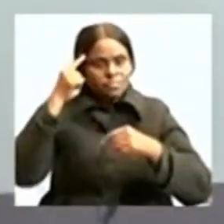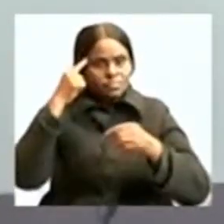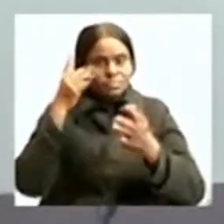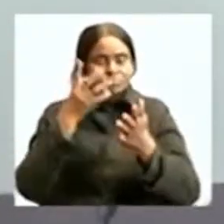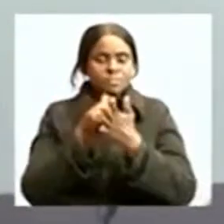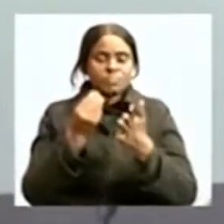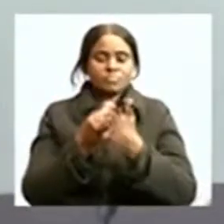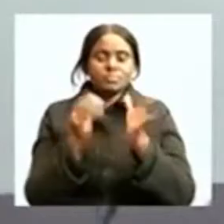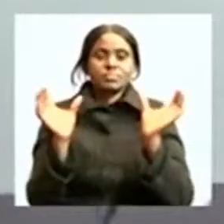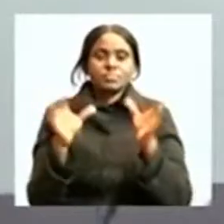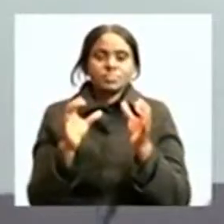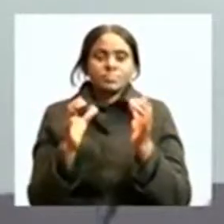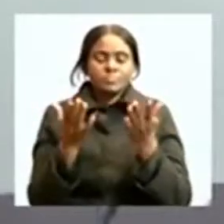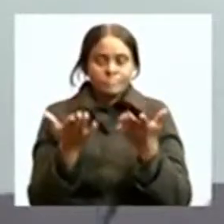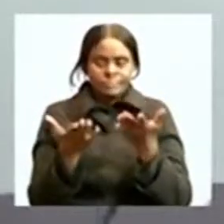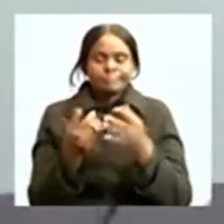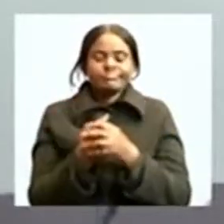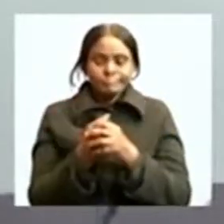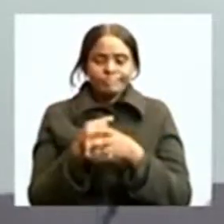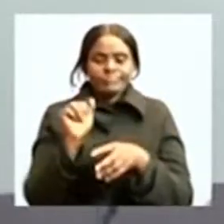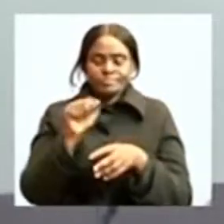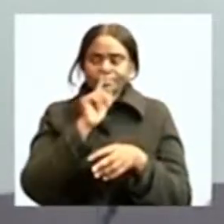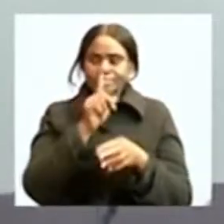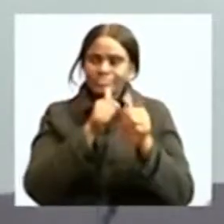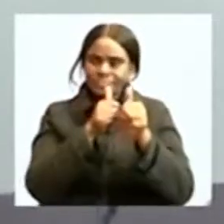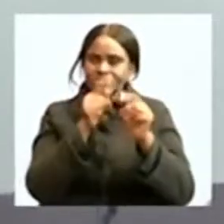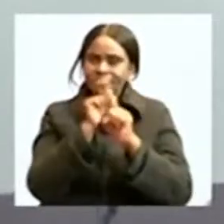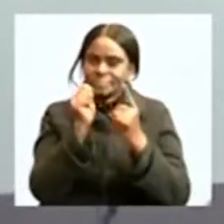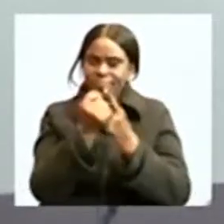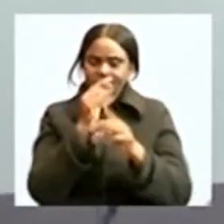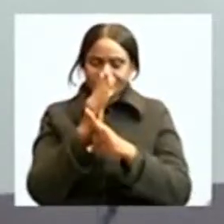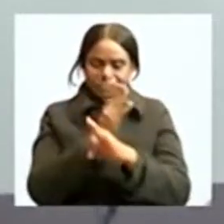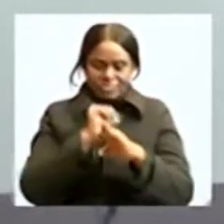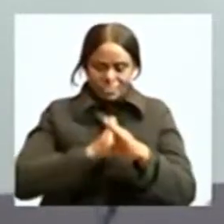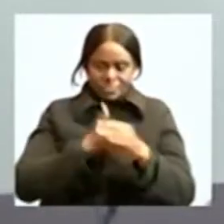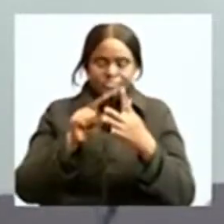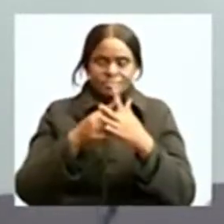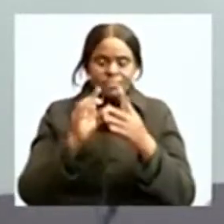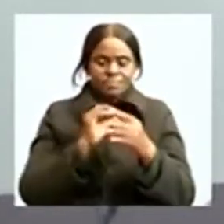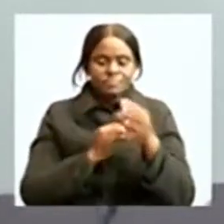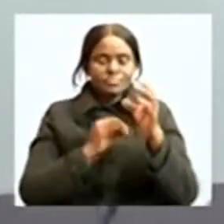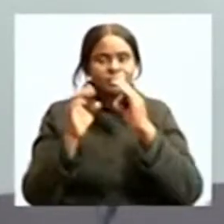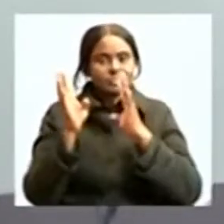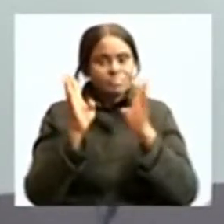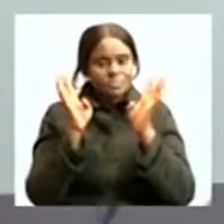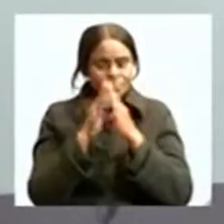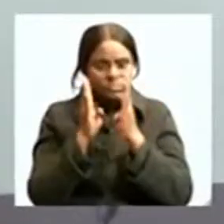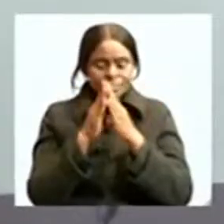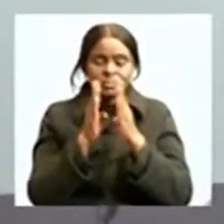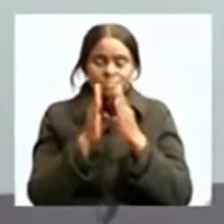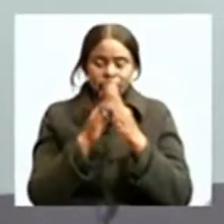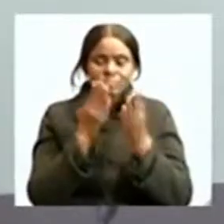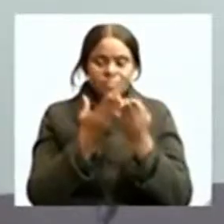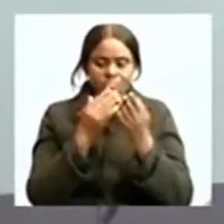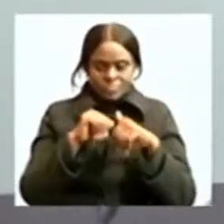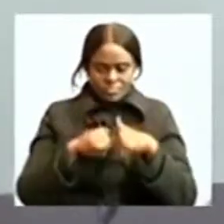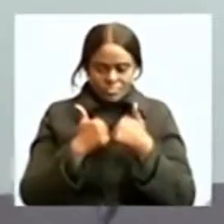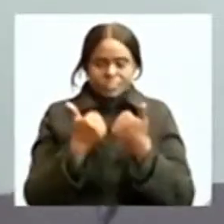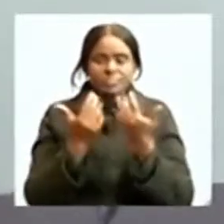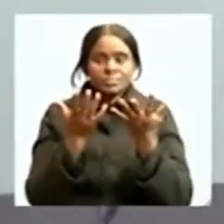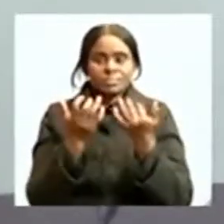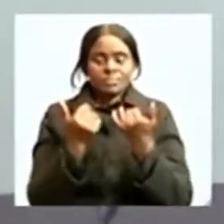Committee. As per tradition, before we start our interaction, we would like